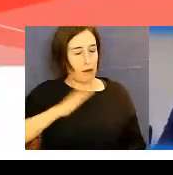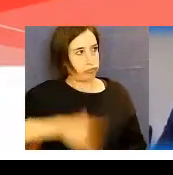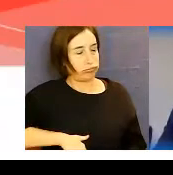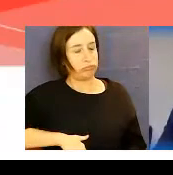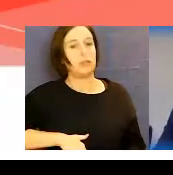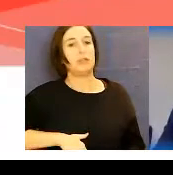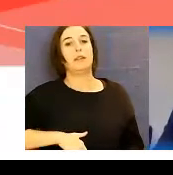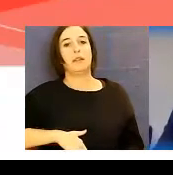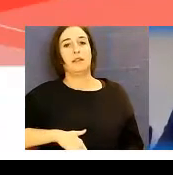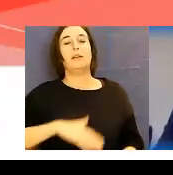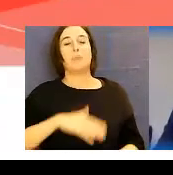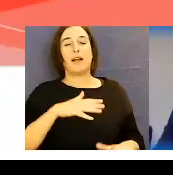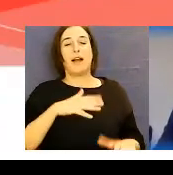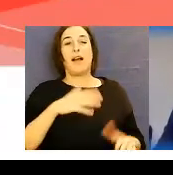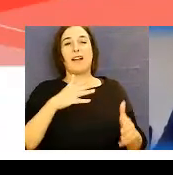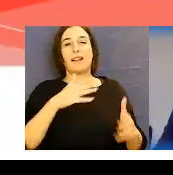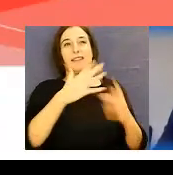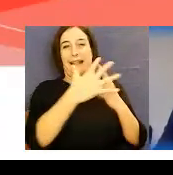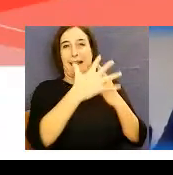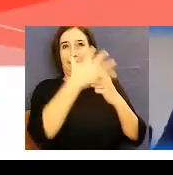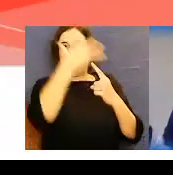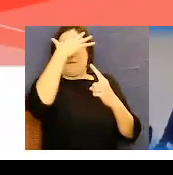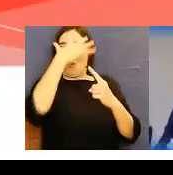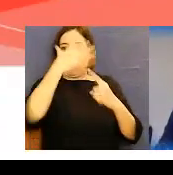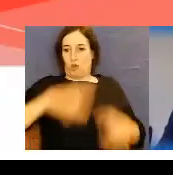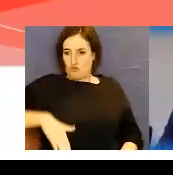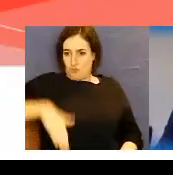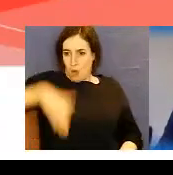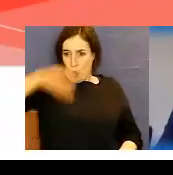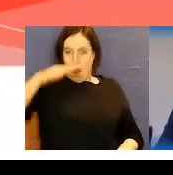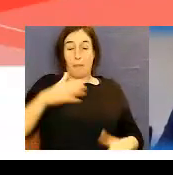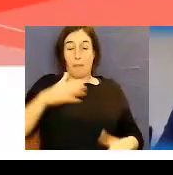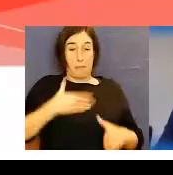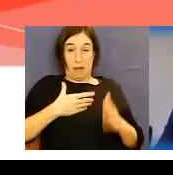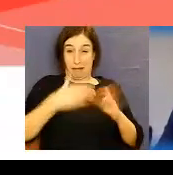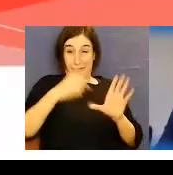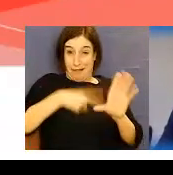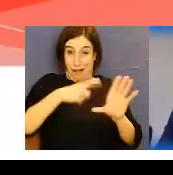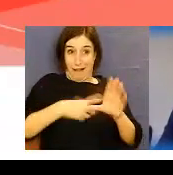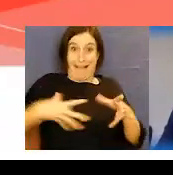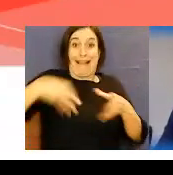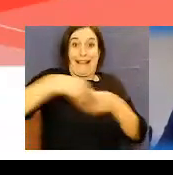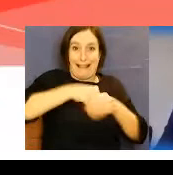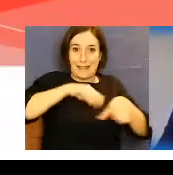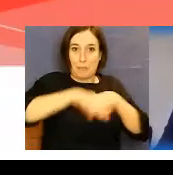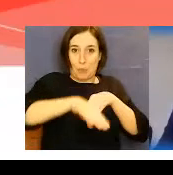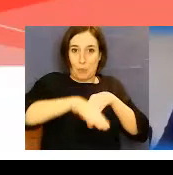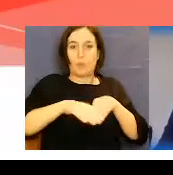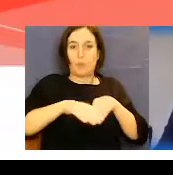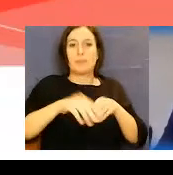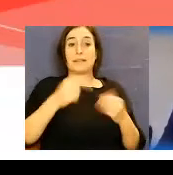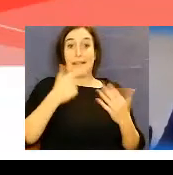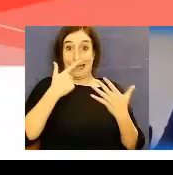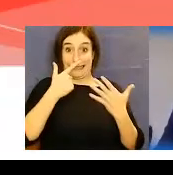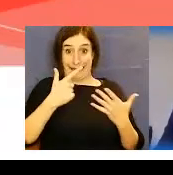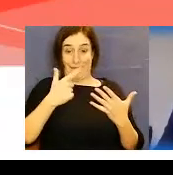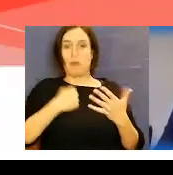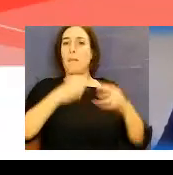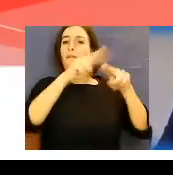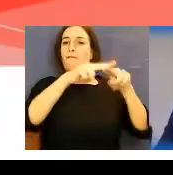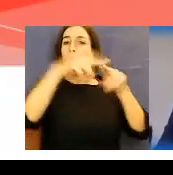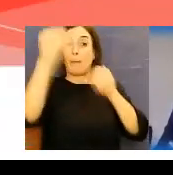in football and sports at a very early age. So at the age of 7, my dad moved to Luton to work for Vauxhall Motors,